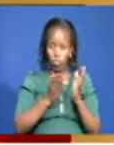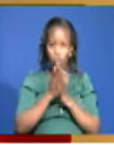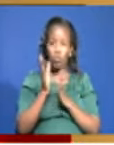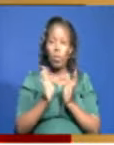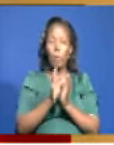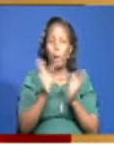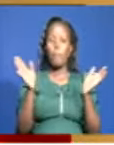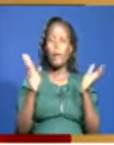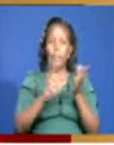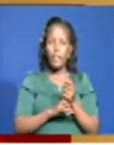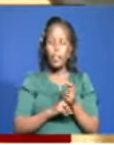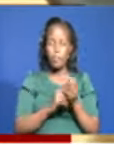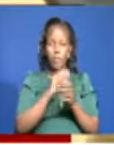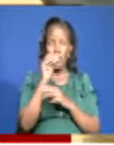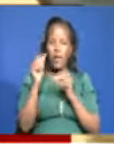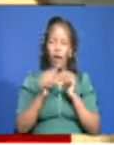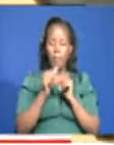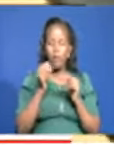costly food importations.